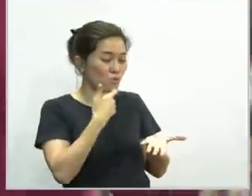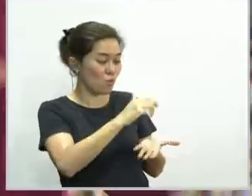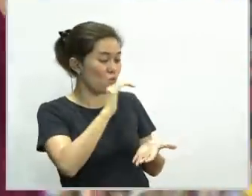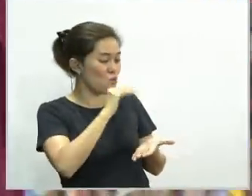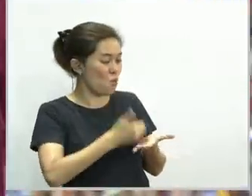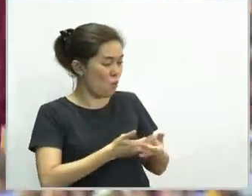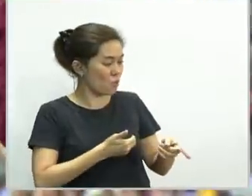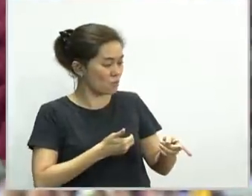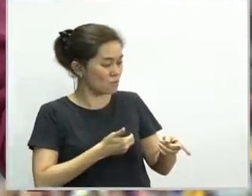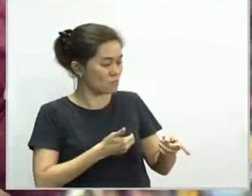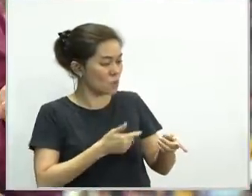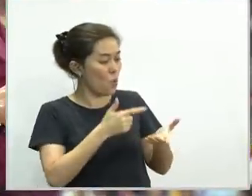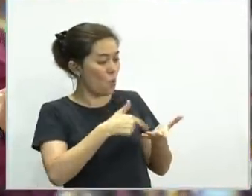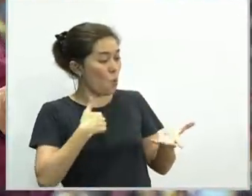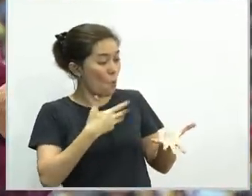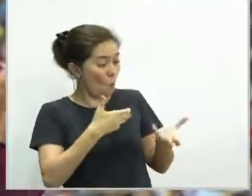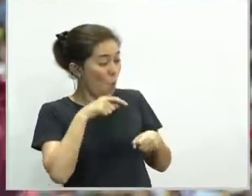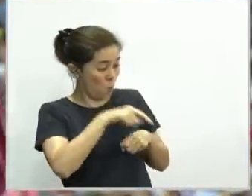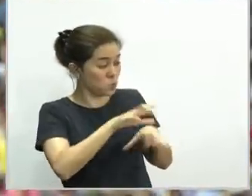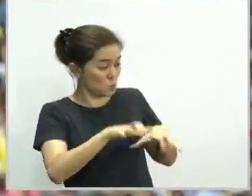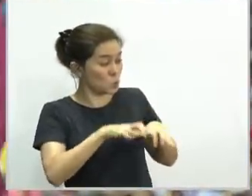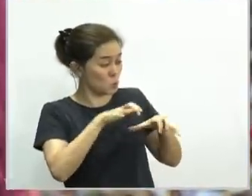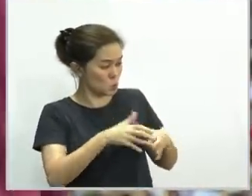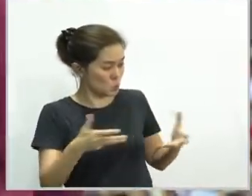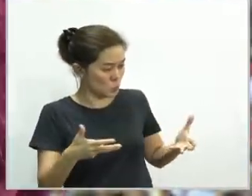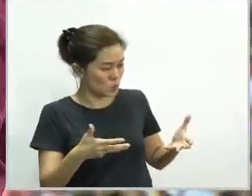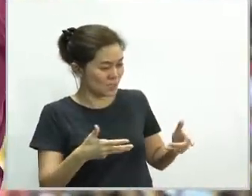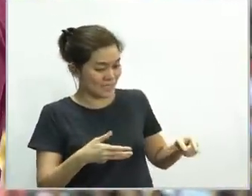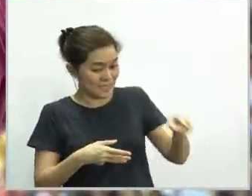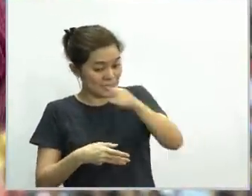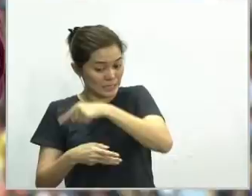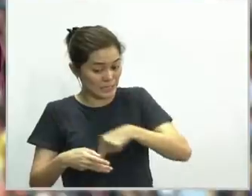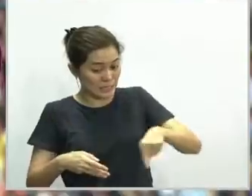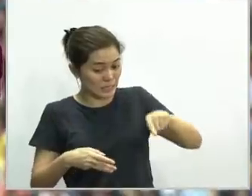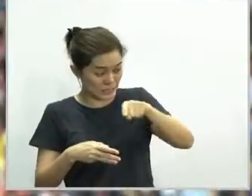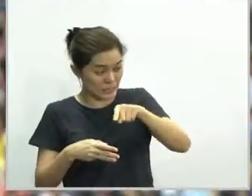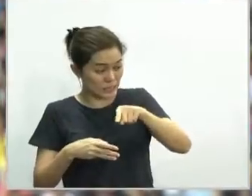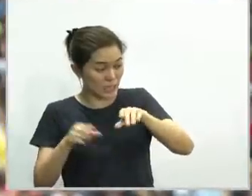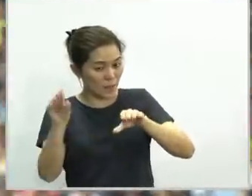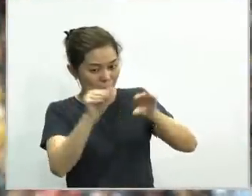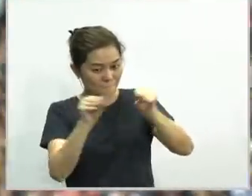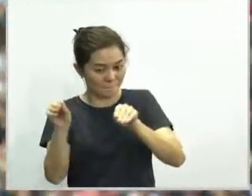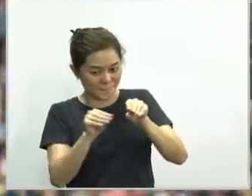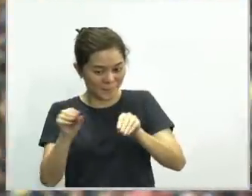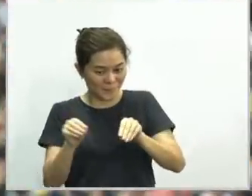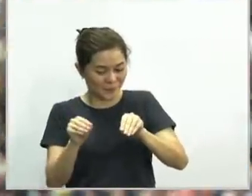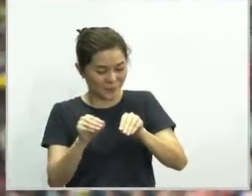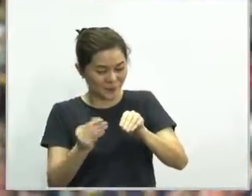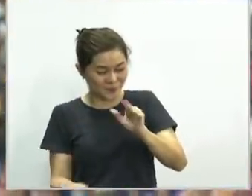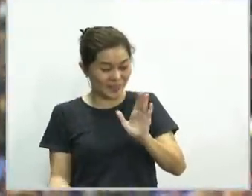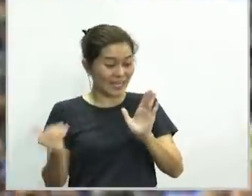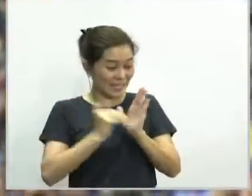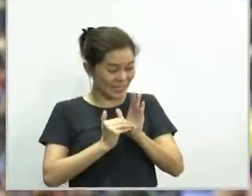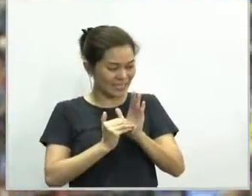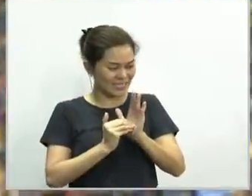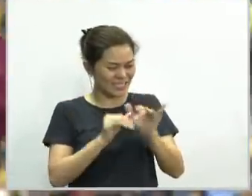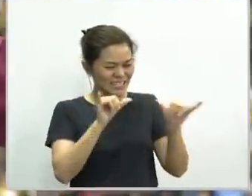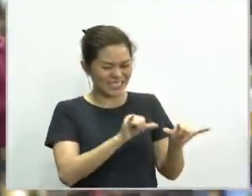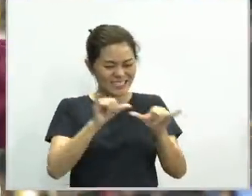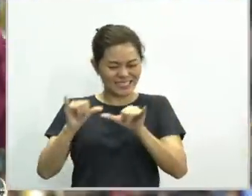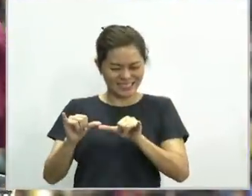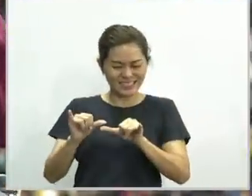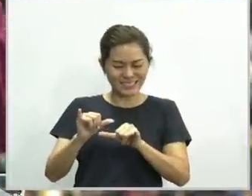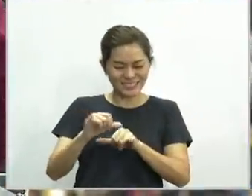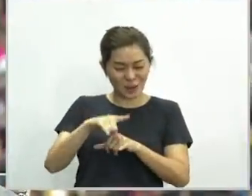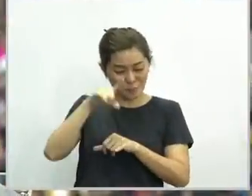daughter, "What I want you to do is to put the squares back together again like a